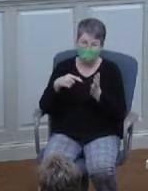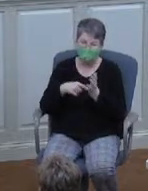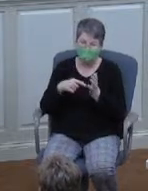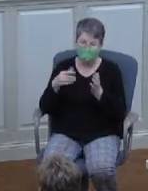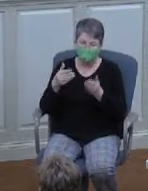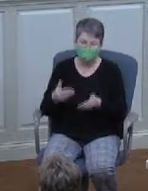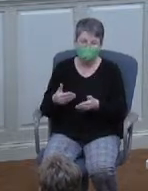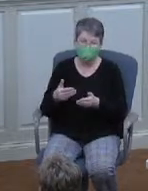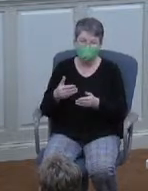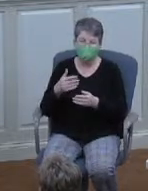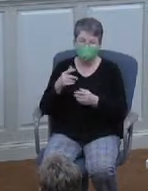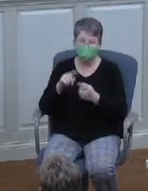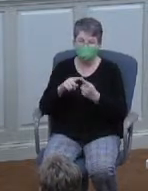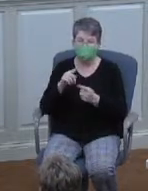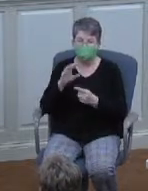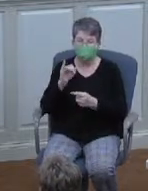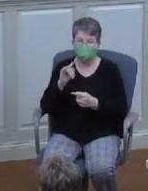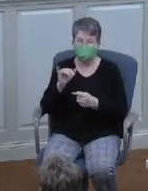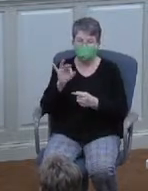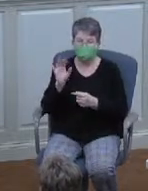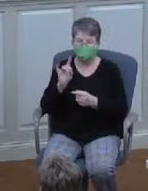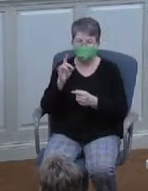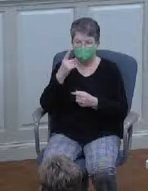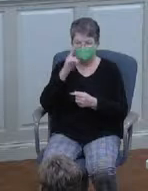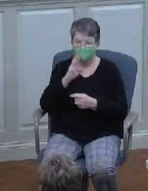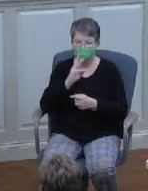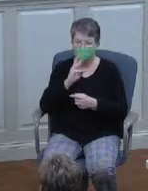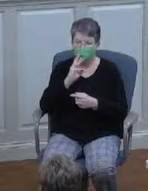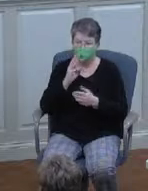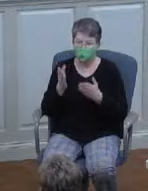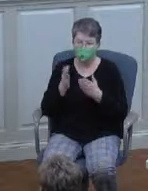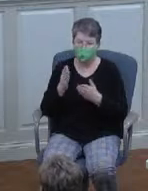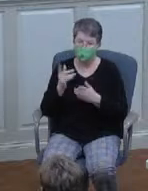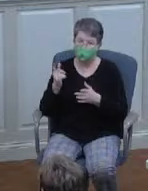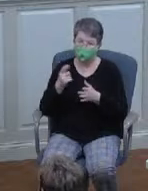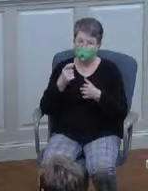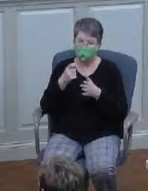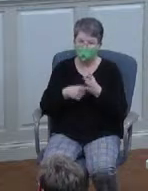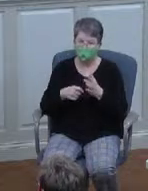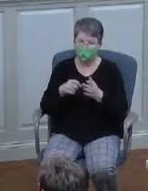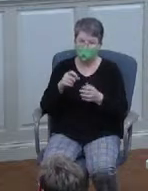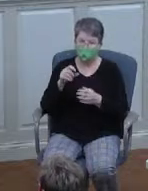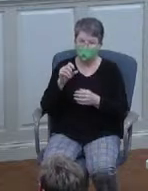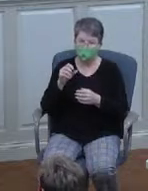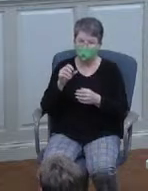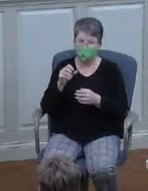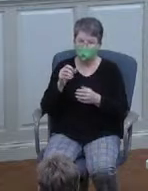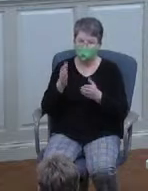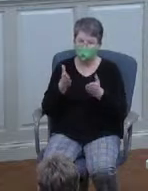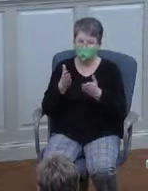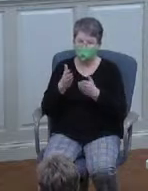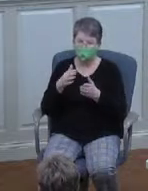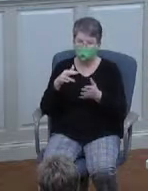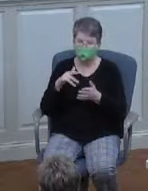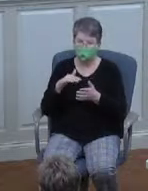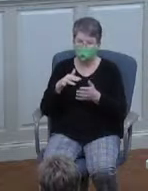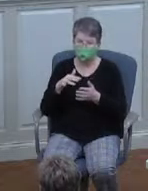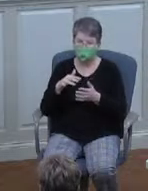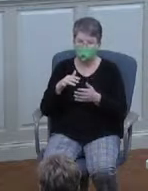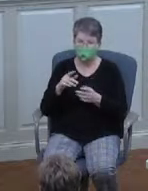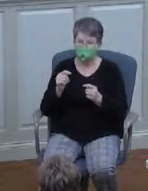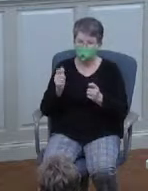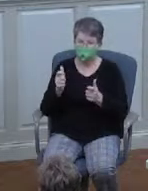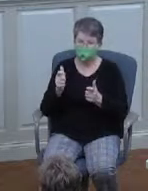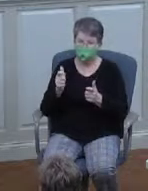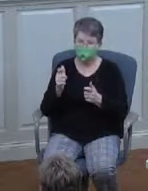connections. So that's going on as well. This is a cost of service study. real